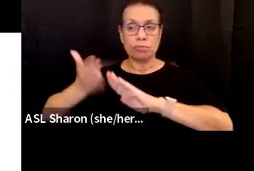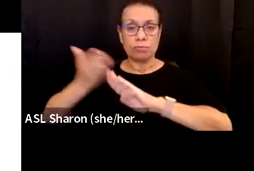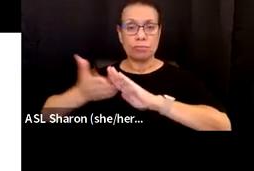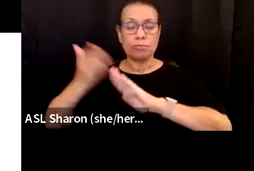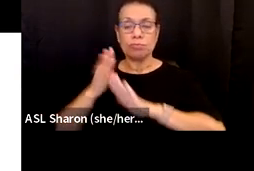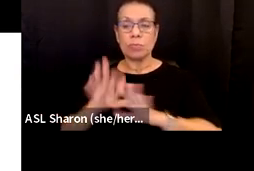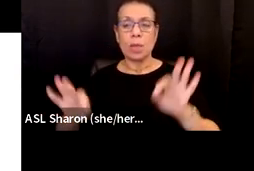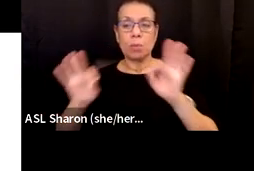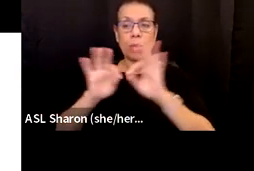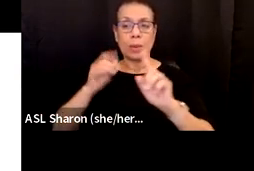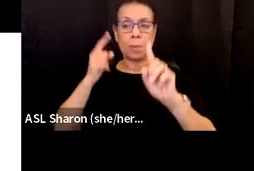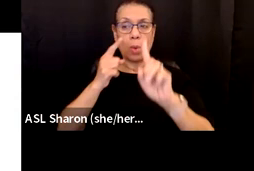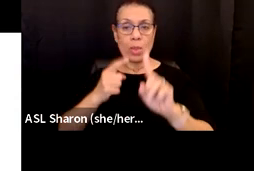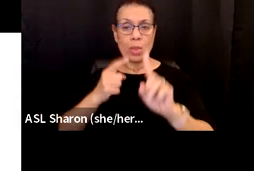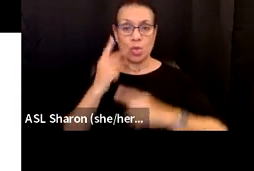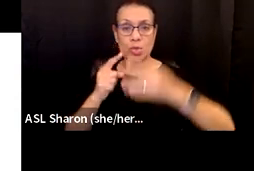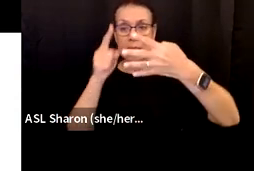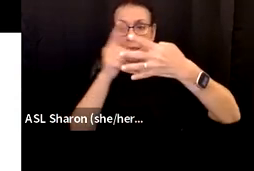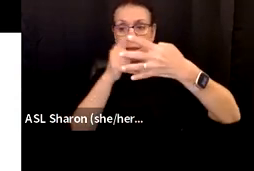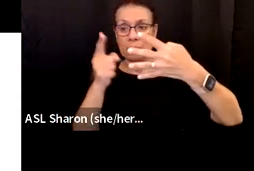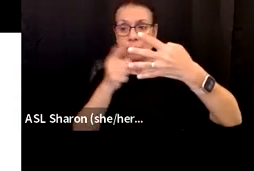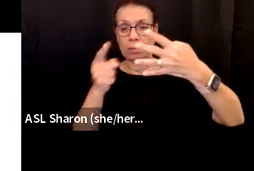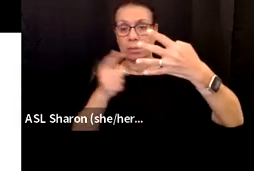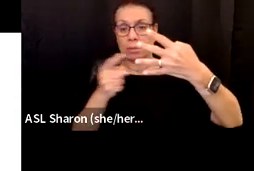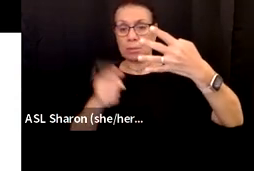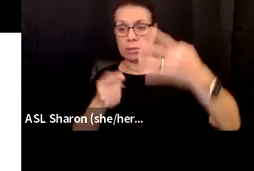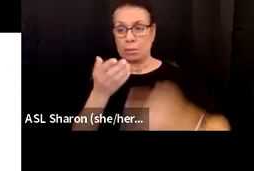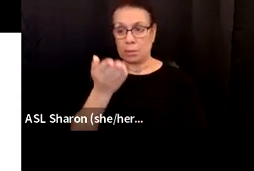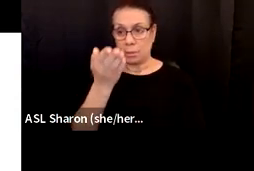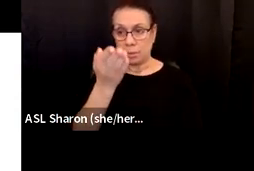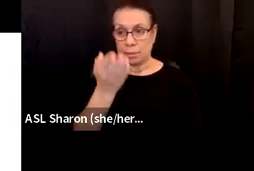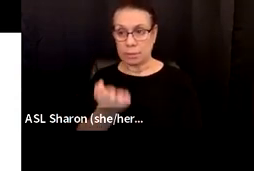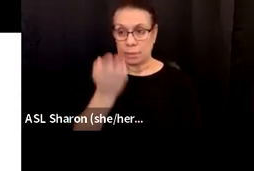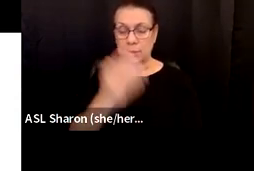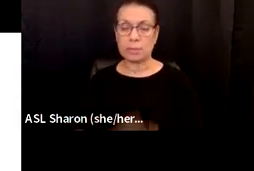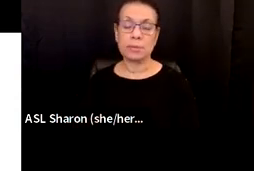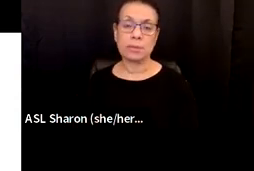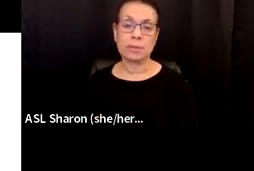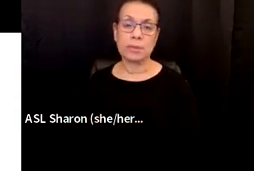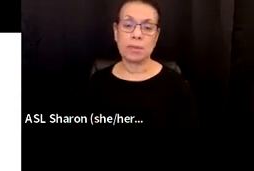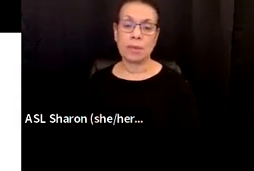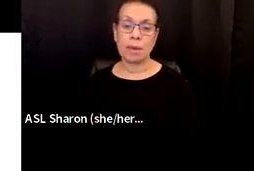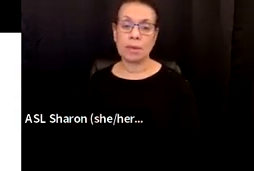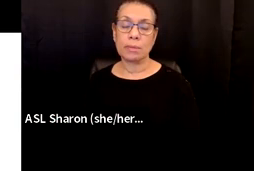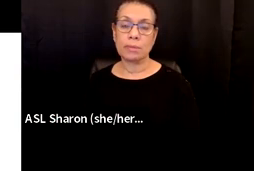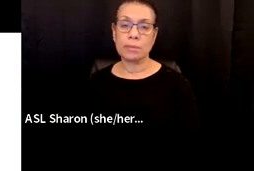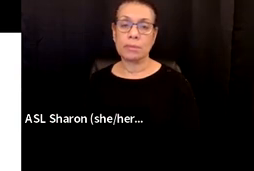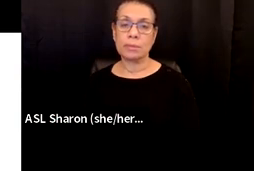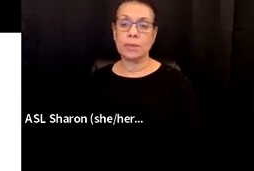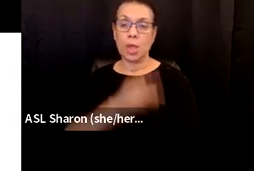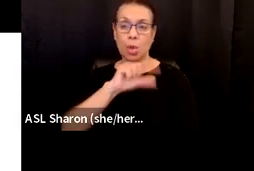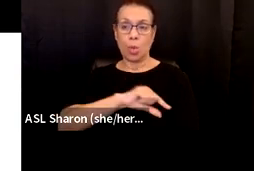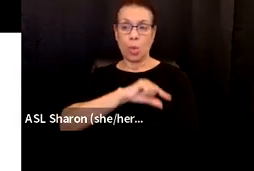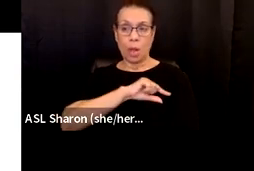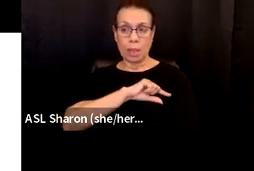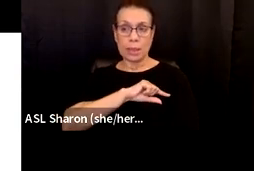key principles that you see on slide three here but the quality guarantees are trying to communicate in clear ways to